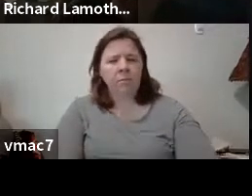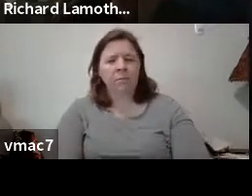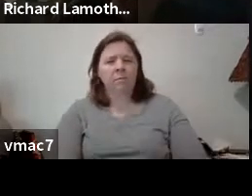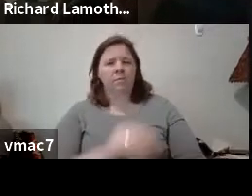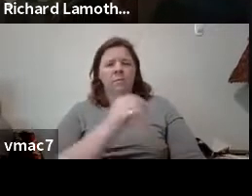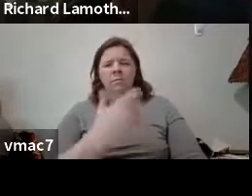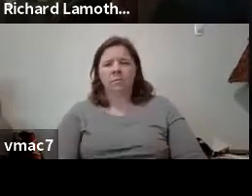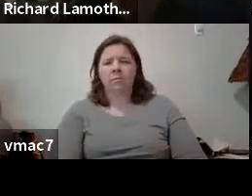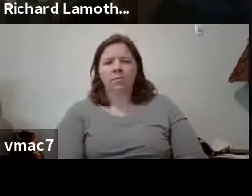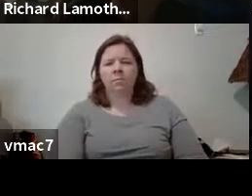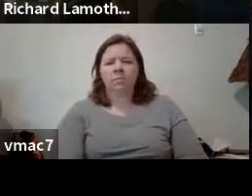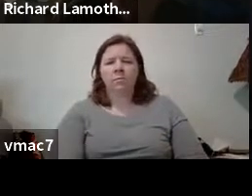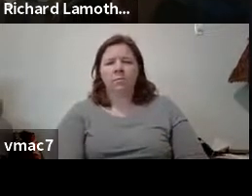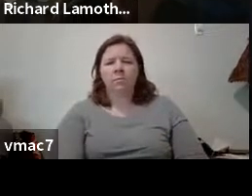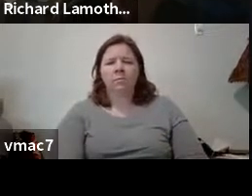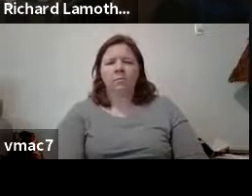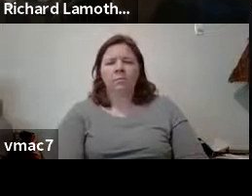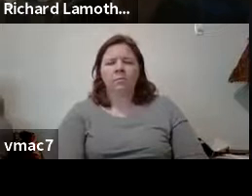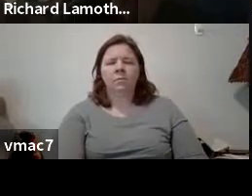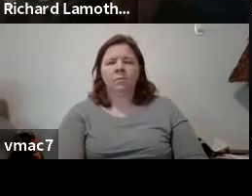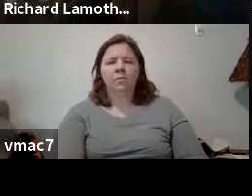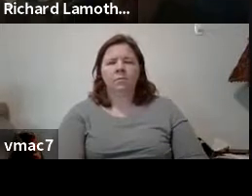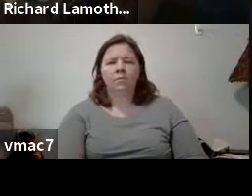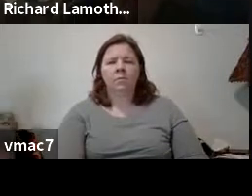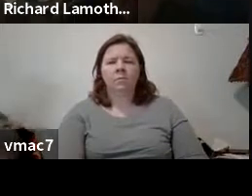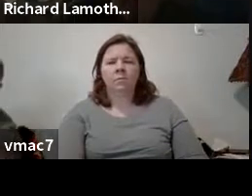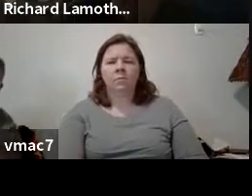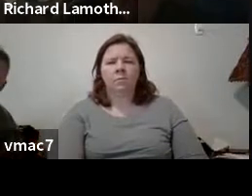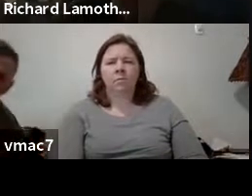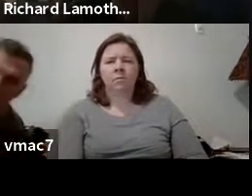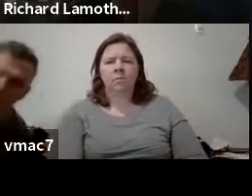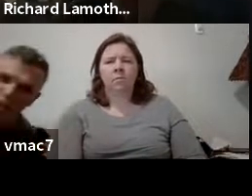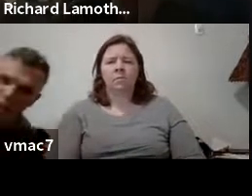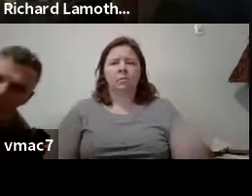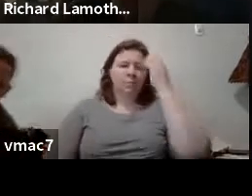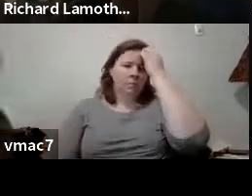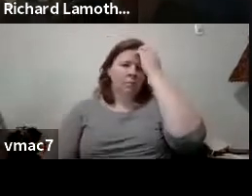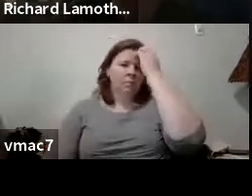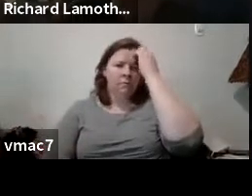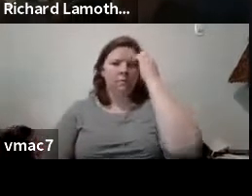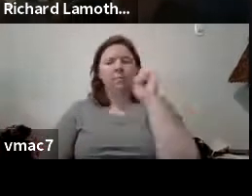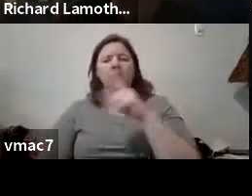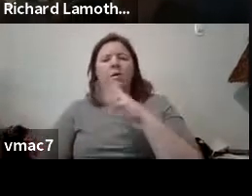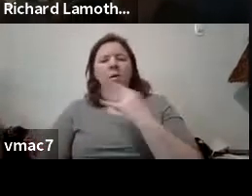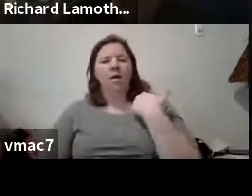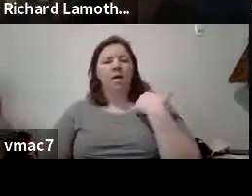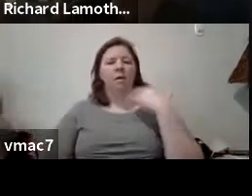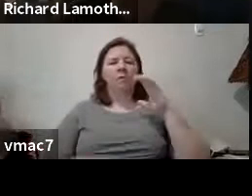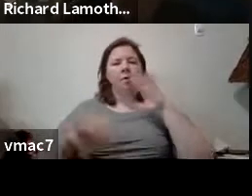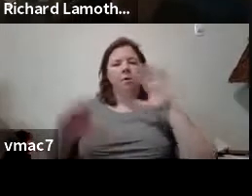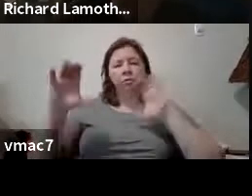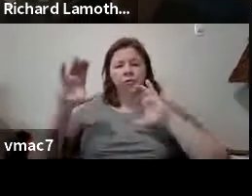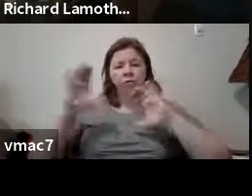you can just raise your hand if your video is on, is here for the first time tonight, or you can just say it in the chat. First visit here